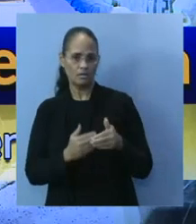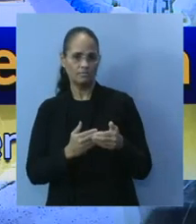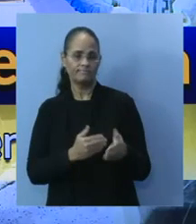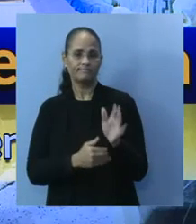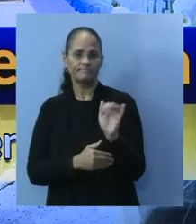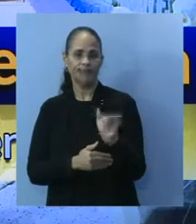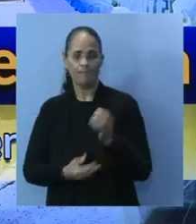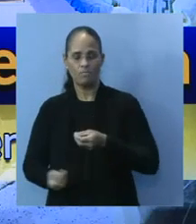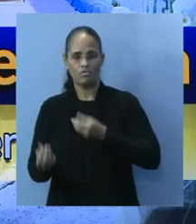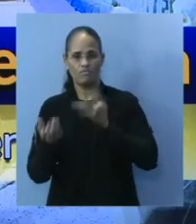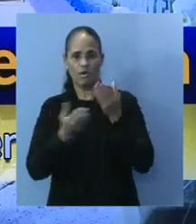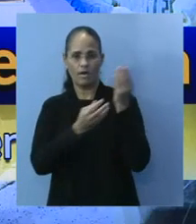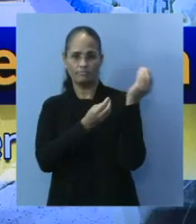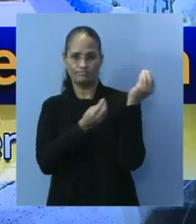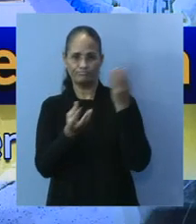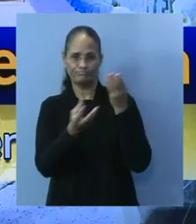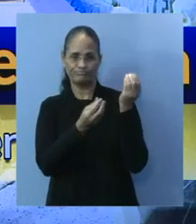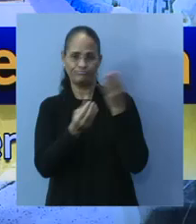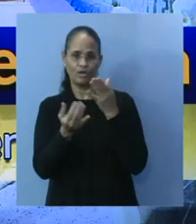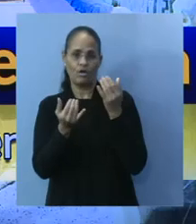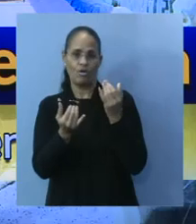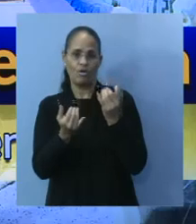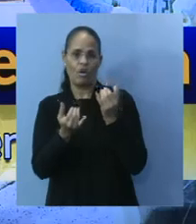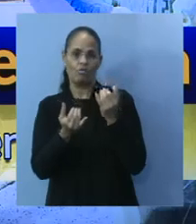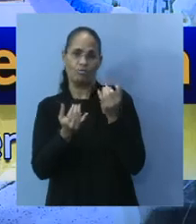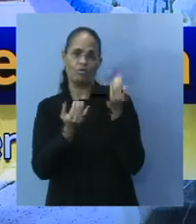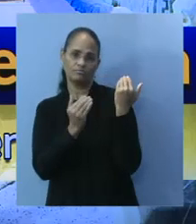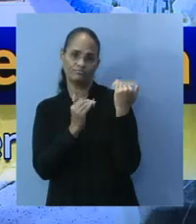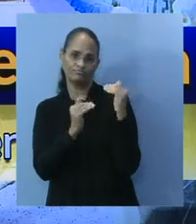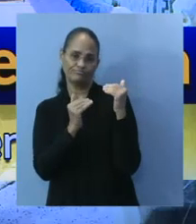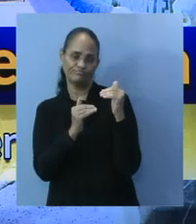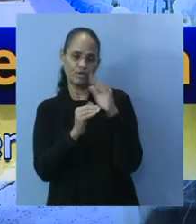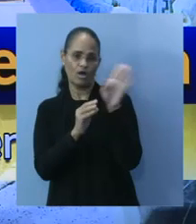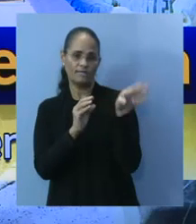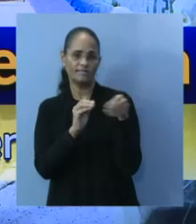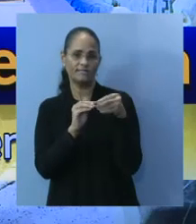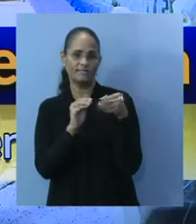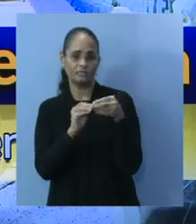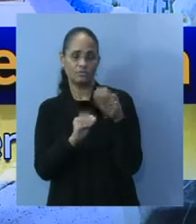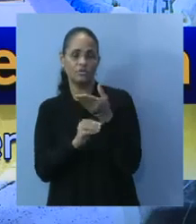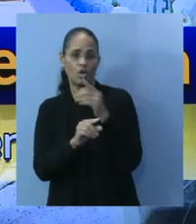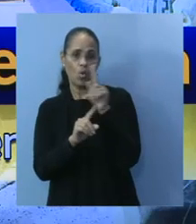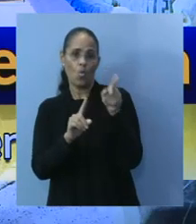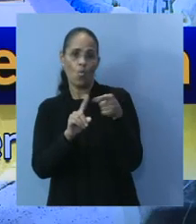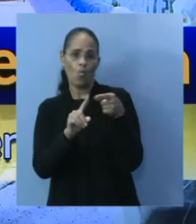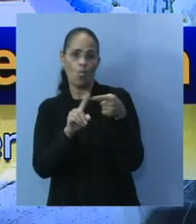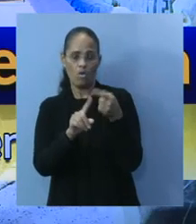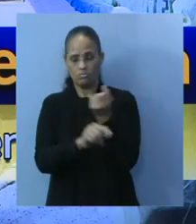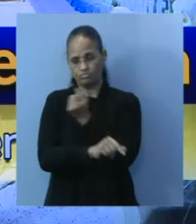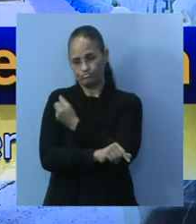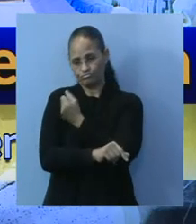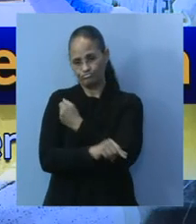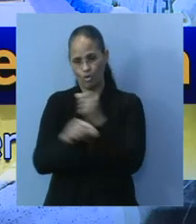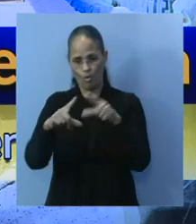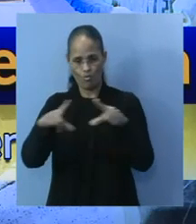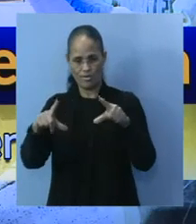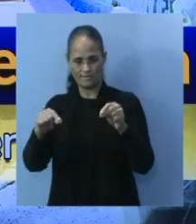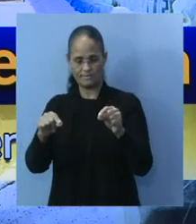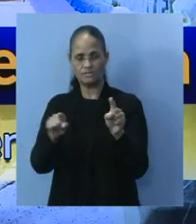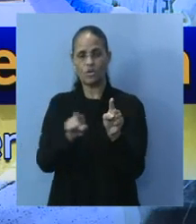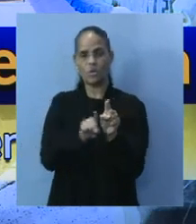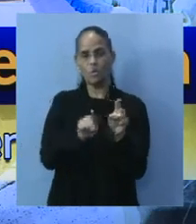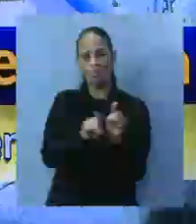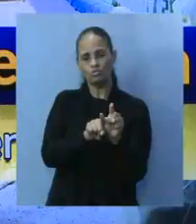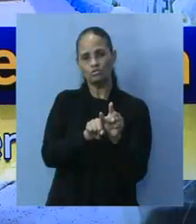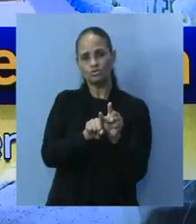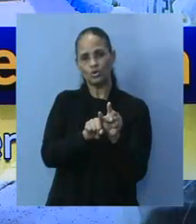I'll be providing updates on the current restrictions, additional matters when it deals with additional vaccine receipts, and